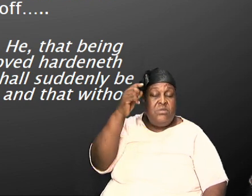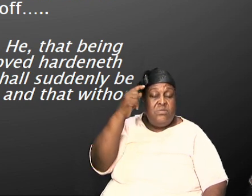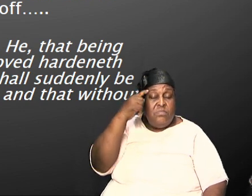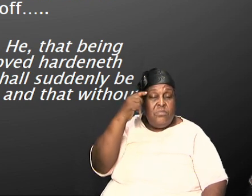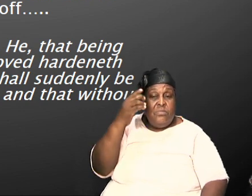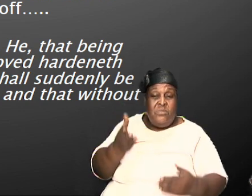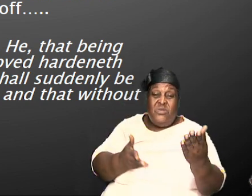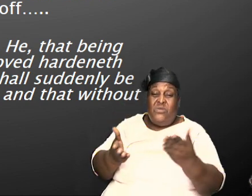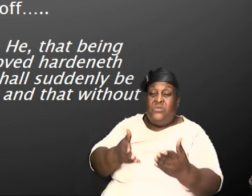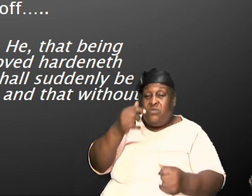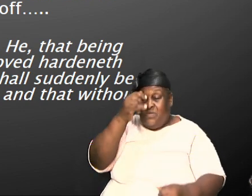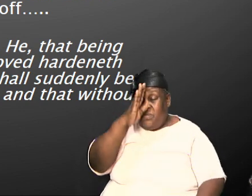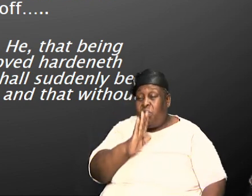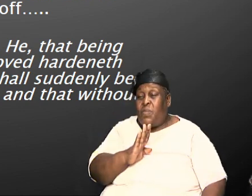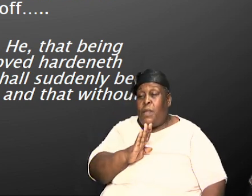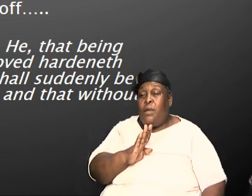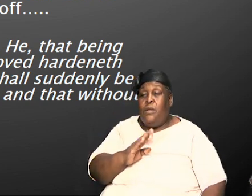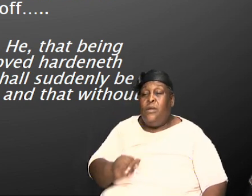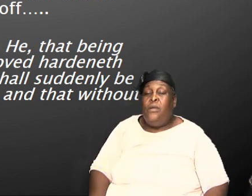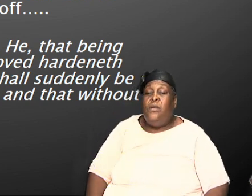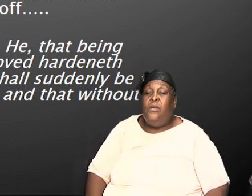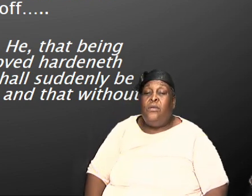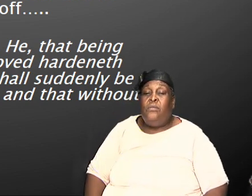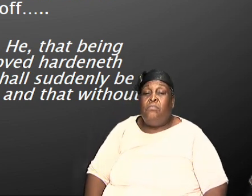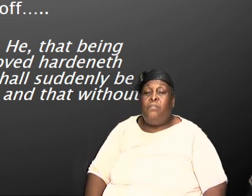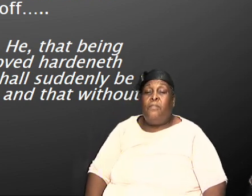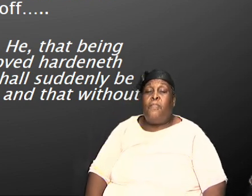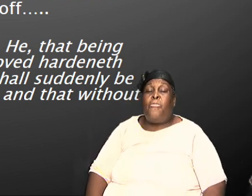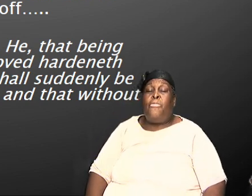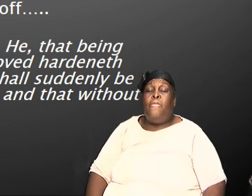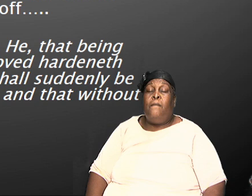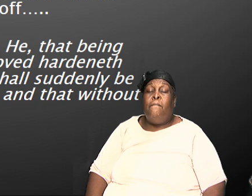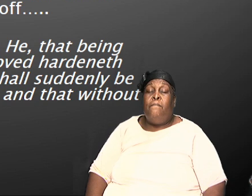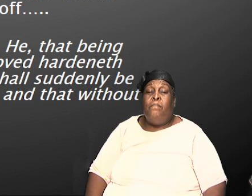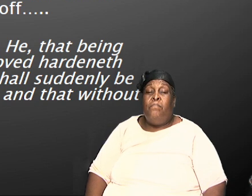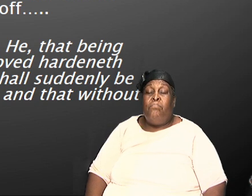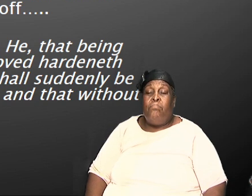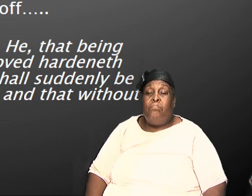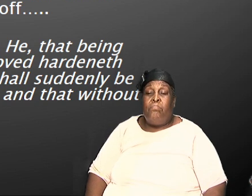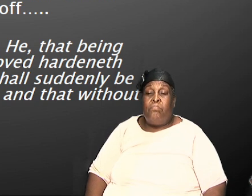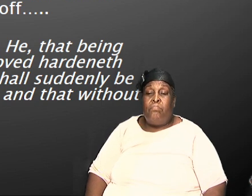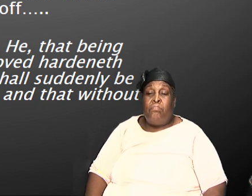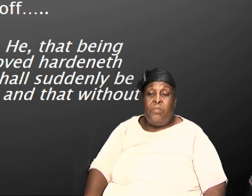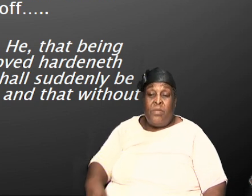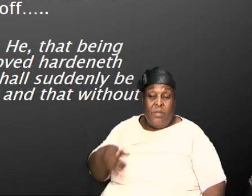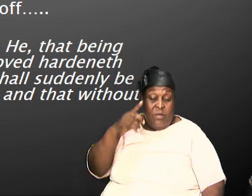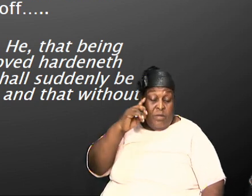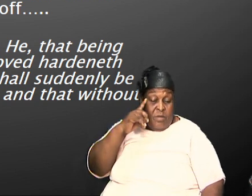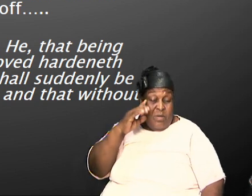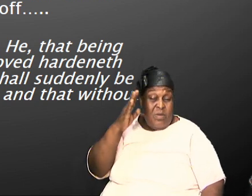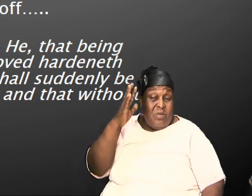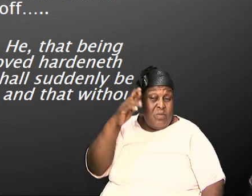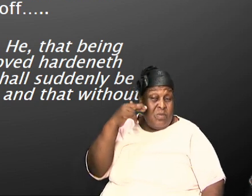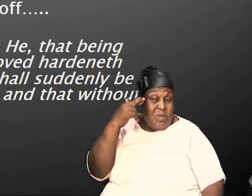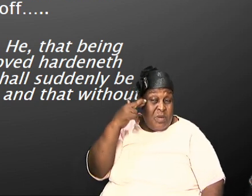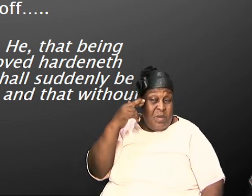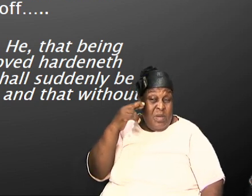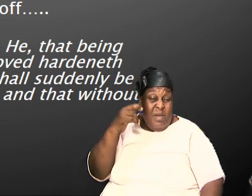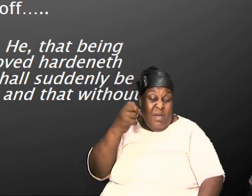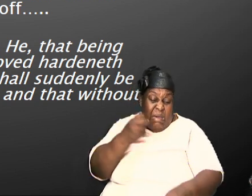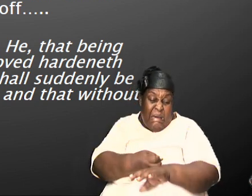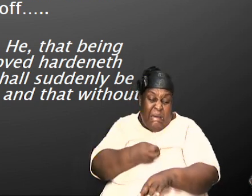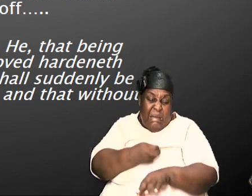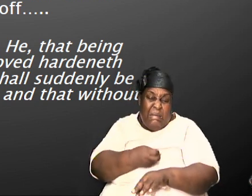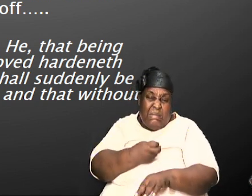God. If he falls out, he repents. And as we go down and look at the life of Paul, we're going to realize how hard it